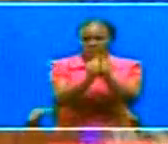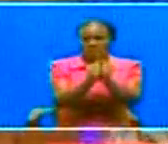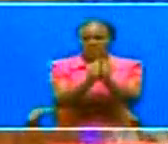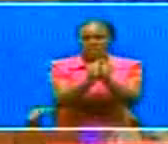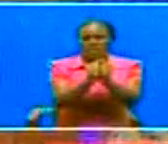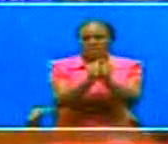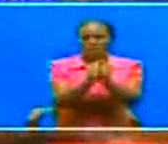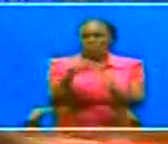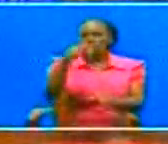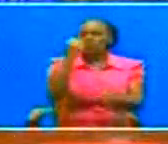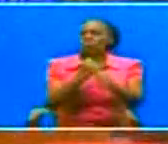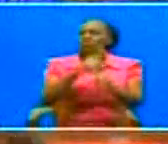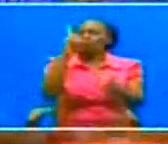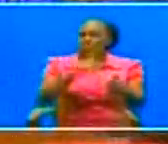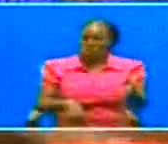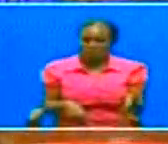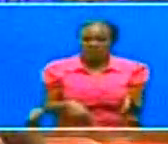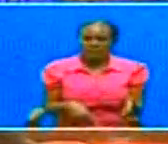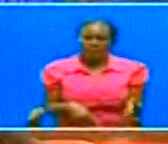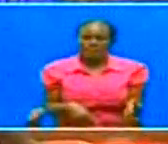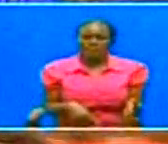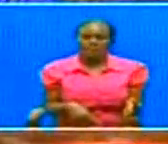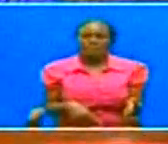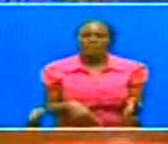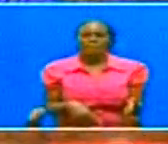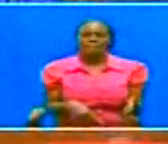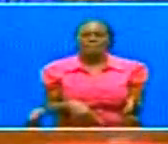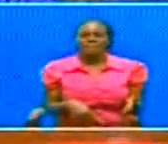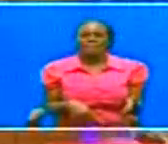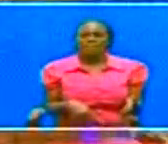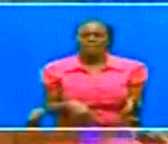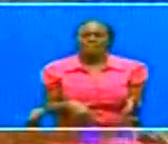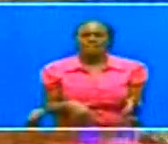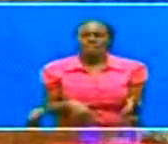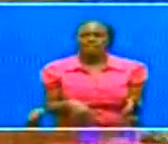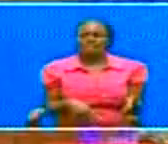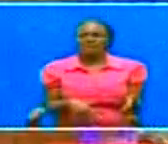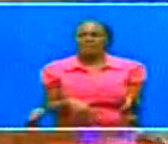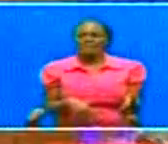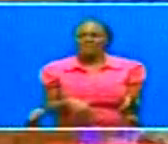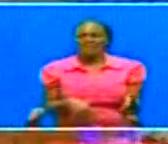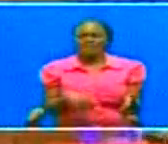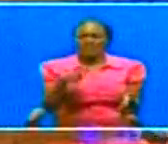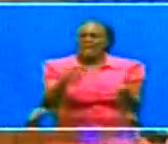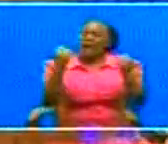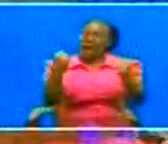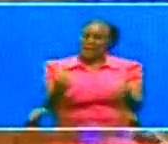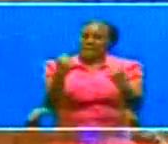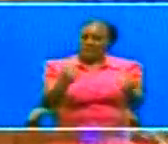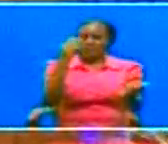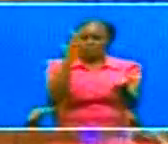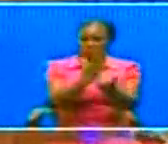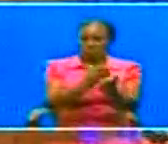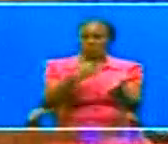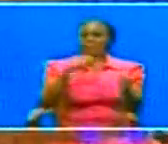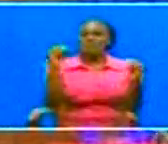what were you doing? Just demos? Were you just polishing your skills? Or? In London, it's kind of harder. Yeah.